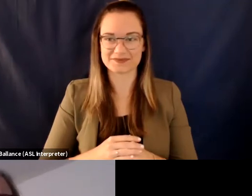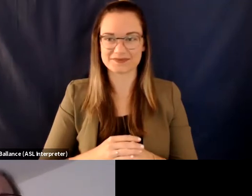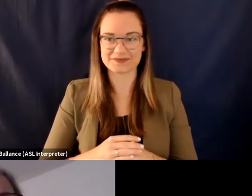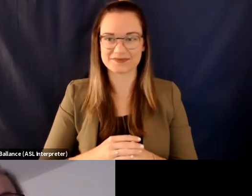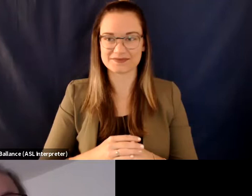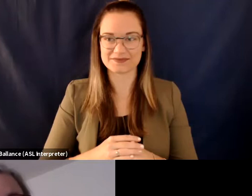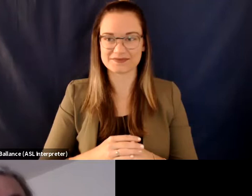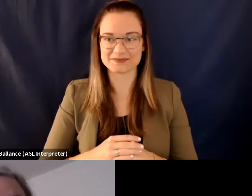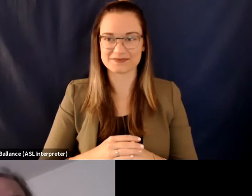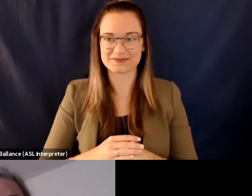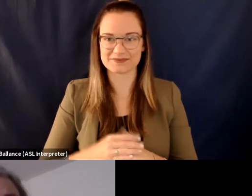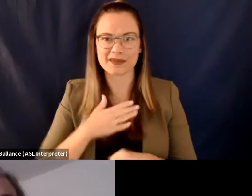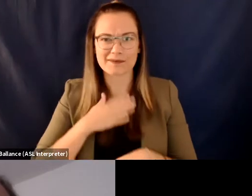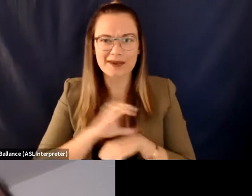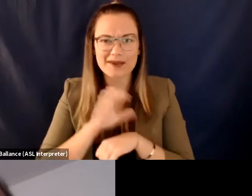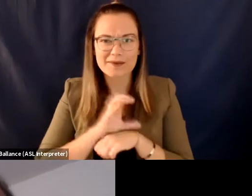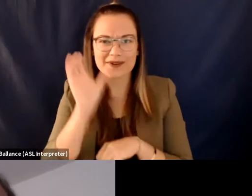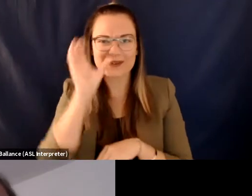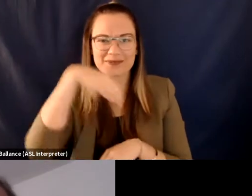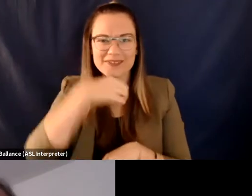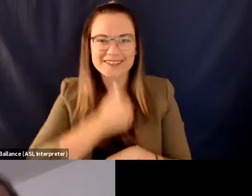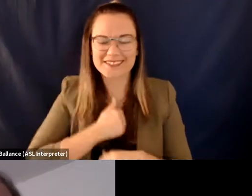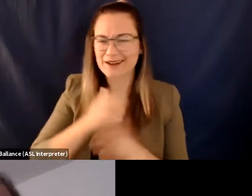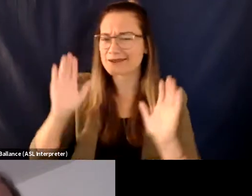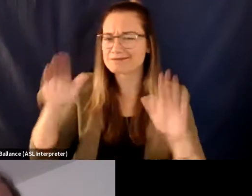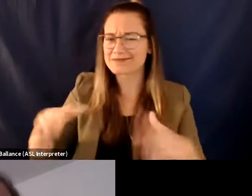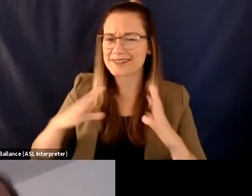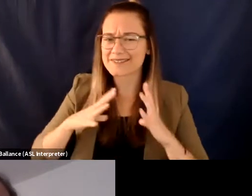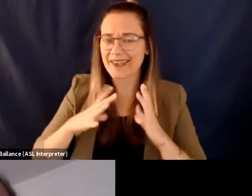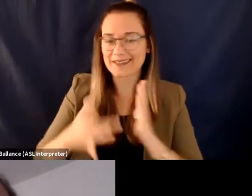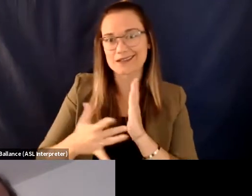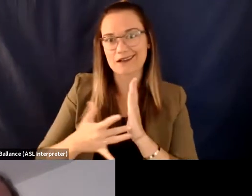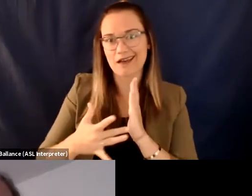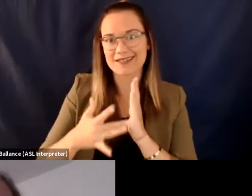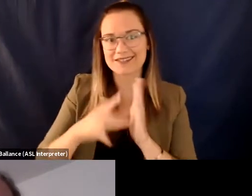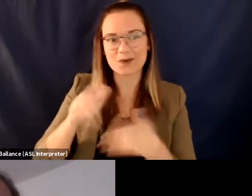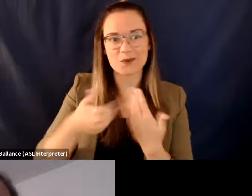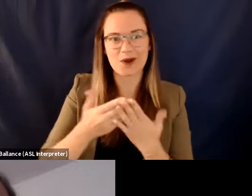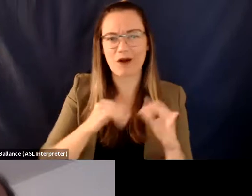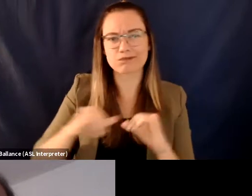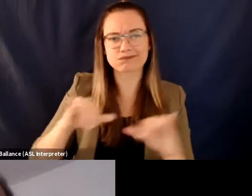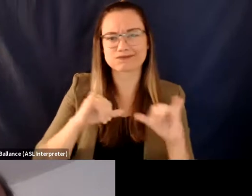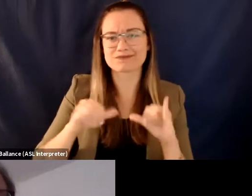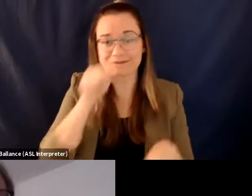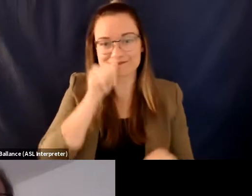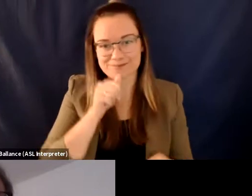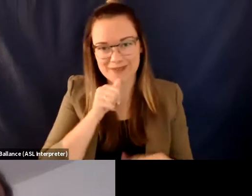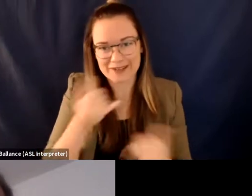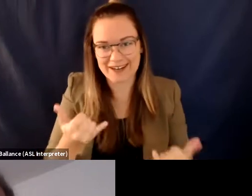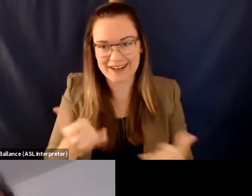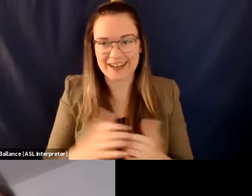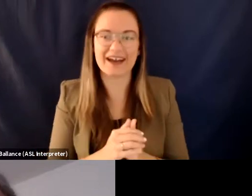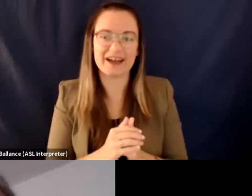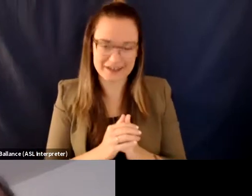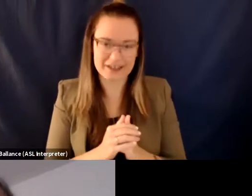My computer being a little weird, sorry. No worries. Technology, I think everyone's got a lot of patience for it right now, so. Slow,